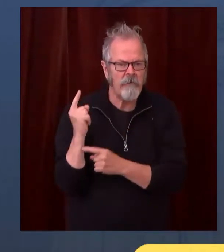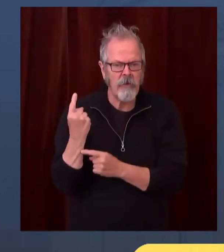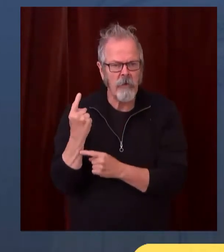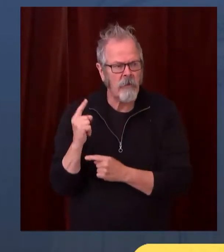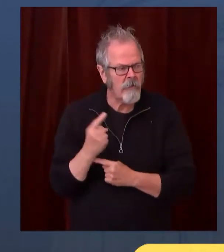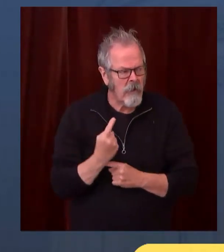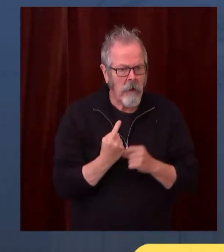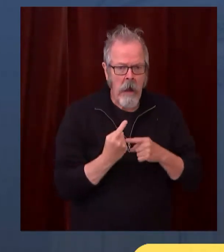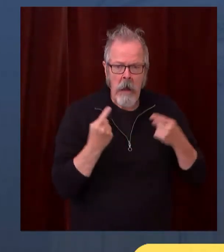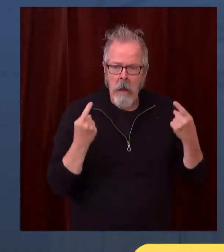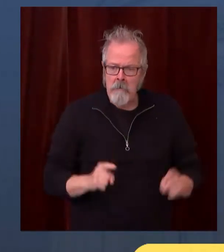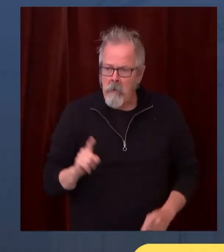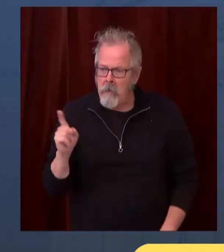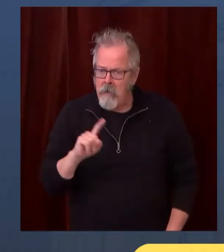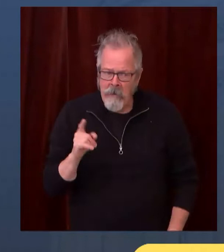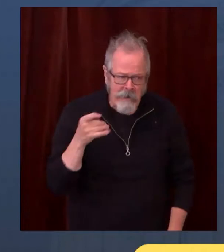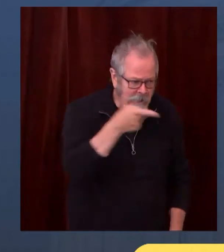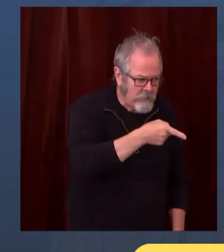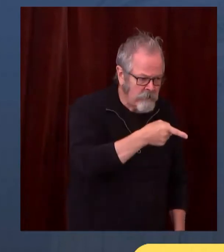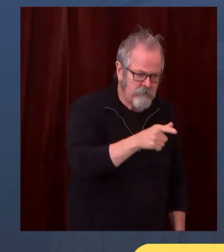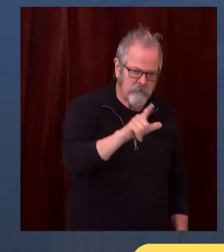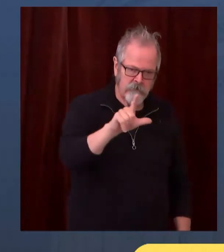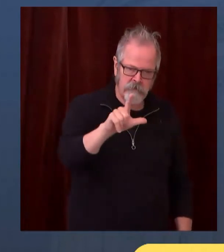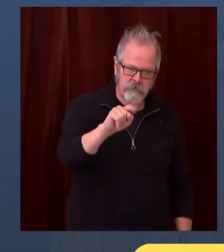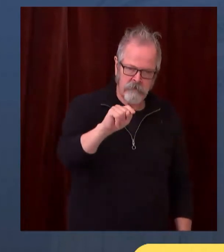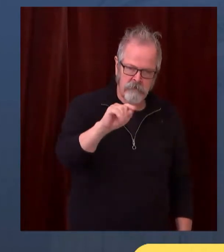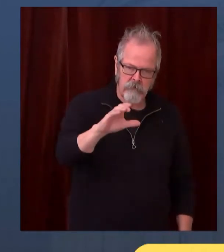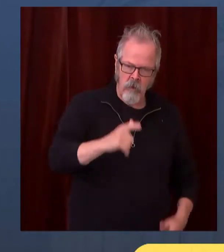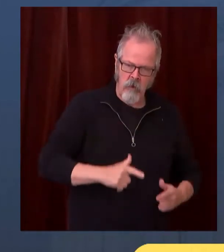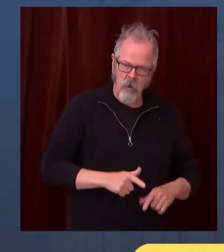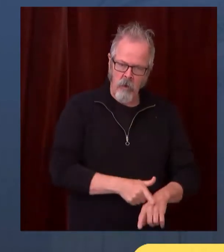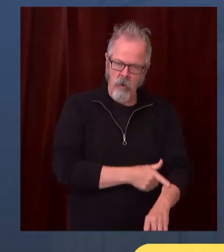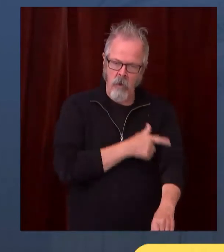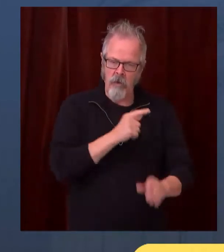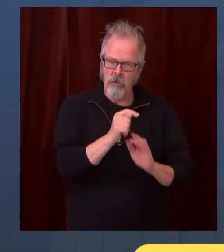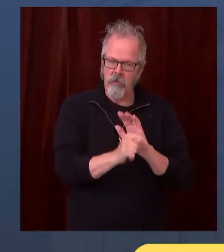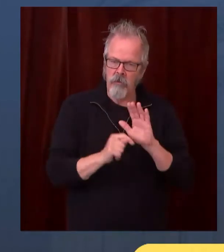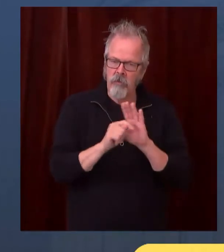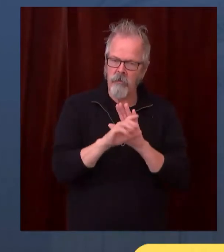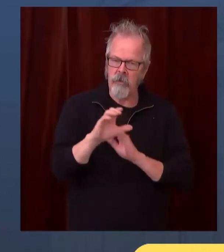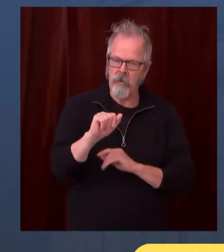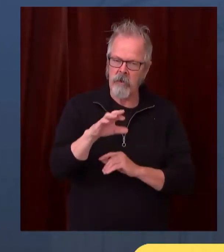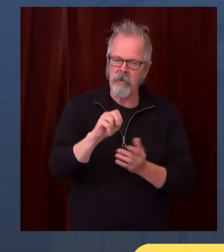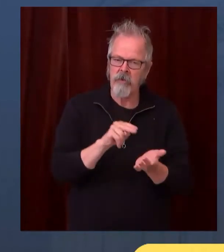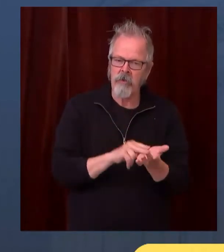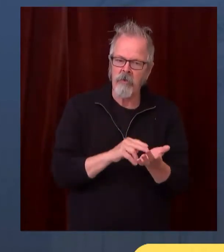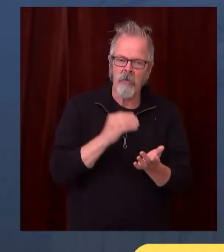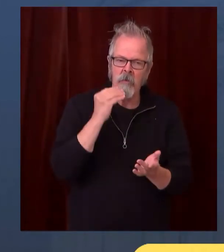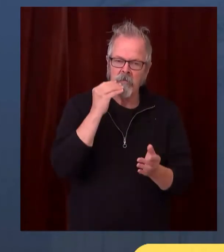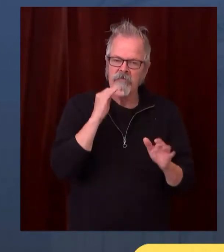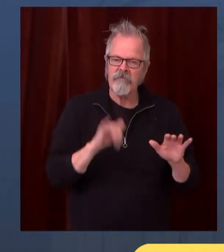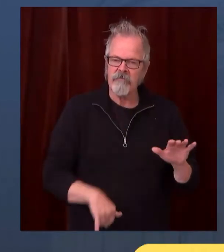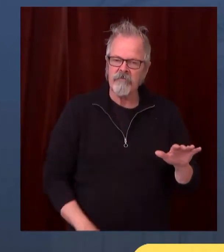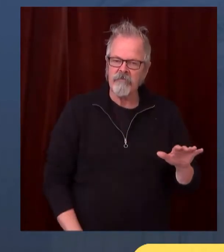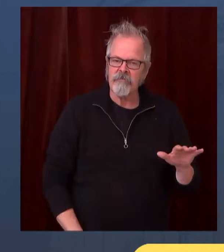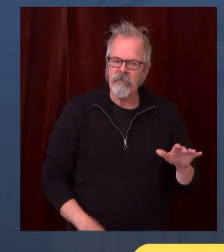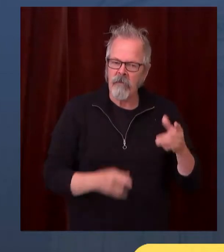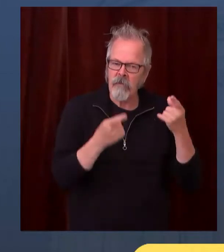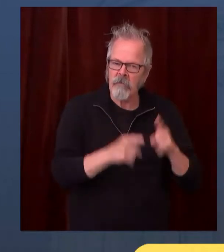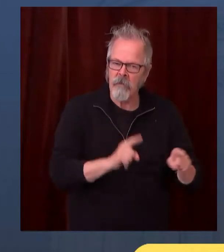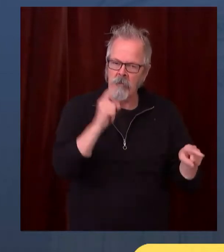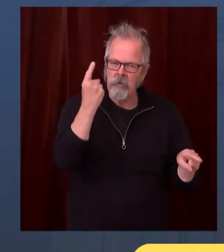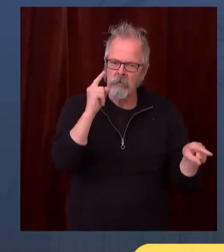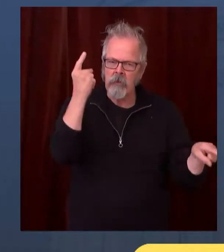cases among residents or staff. And as you heard Secretary Weisman say, they accounted for more than 800